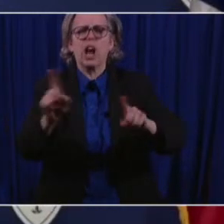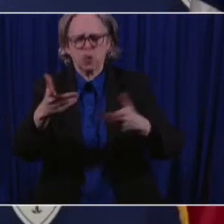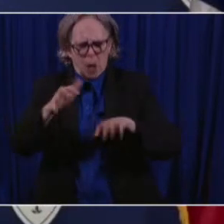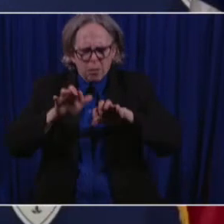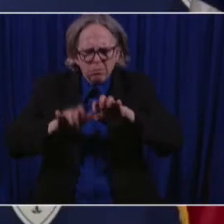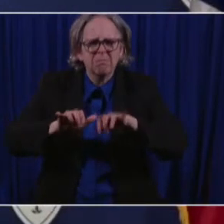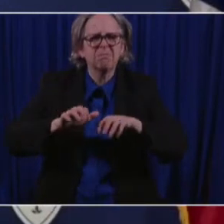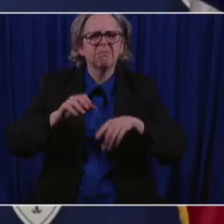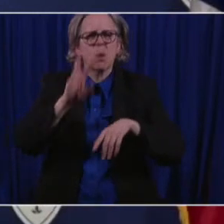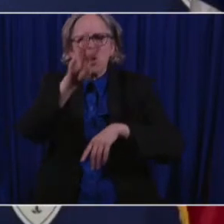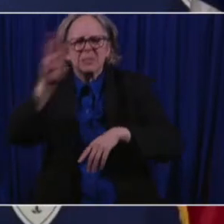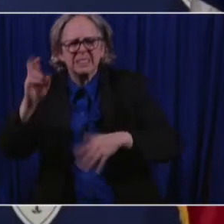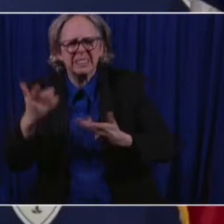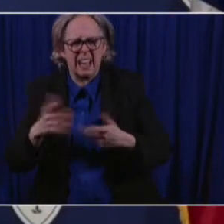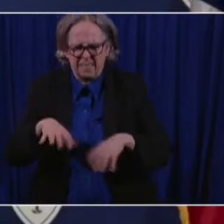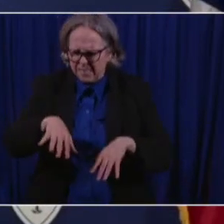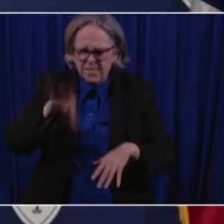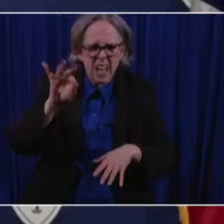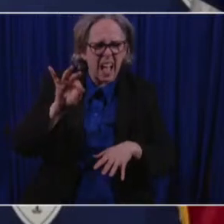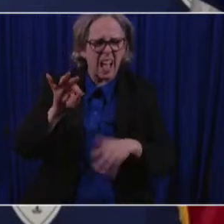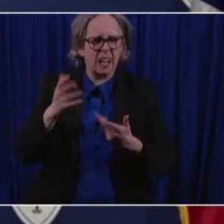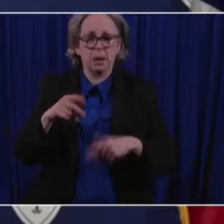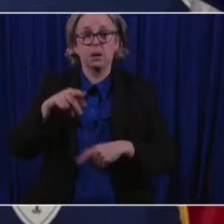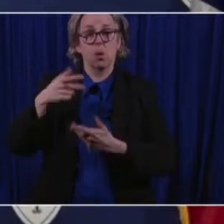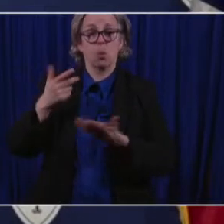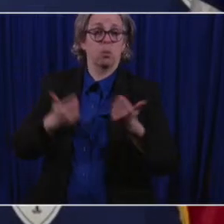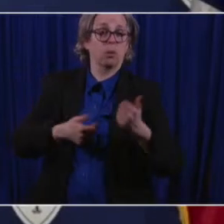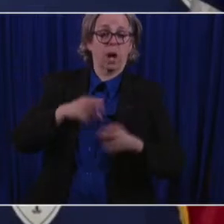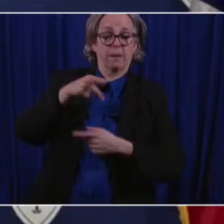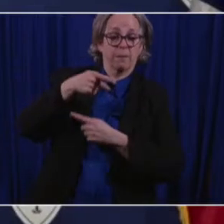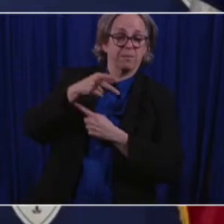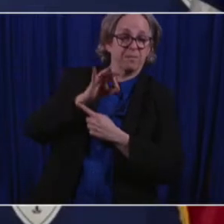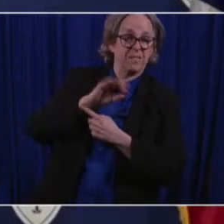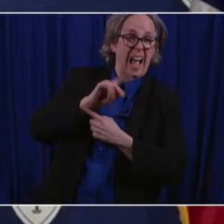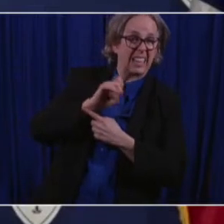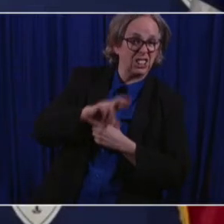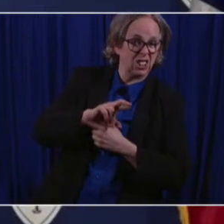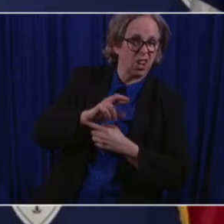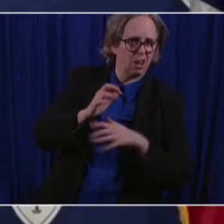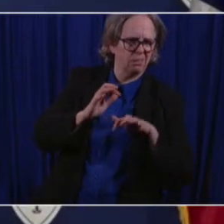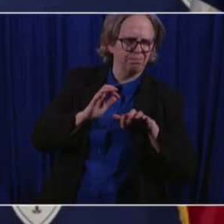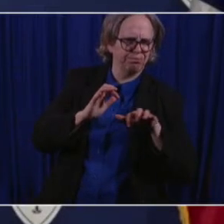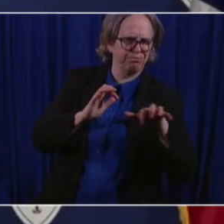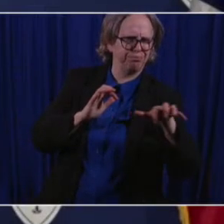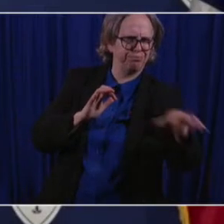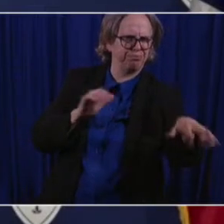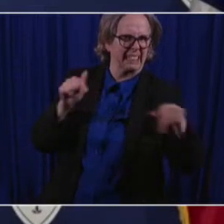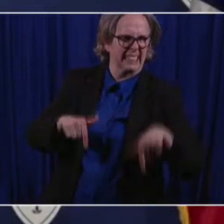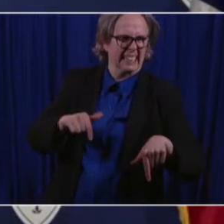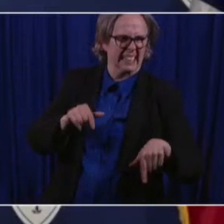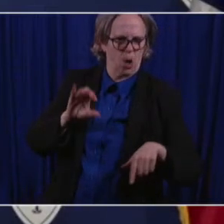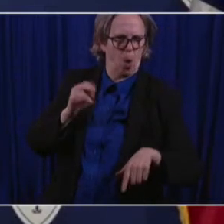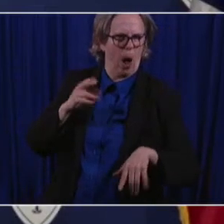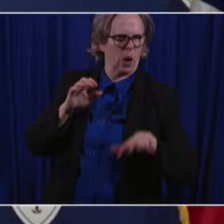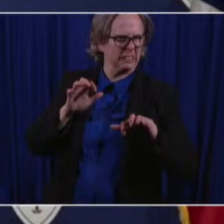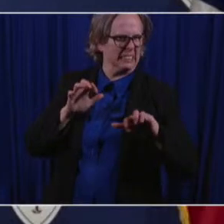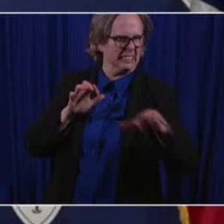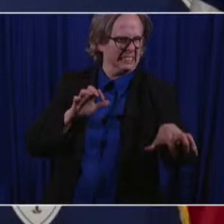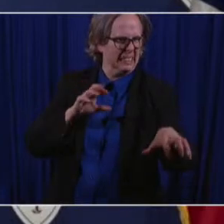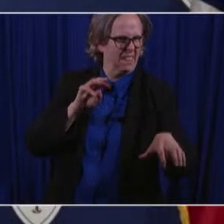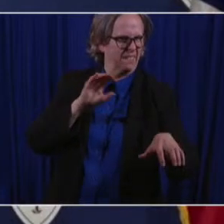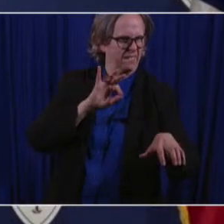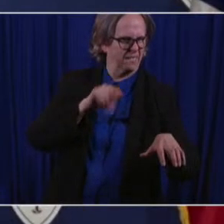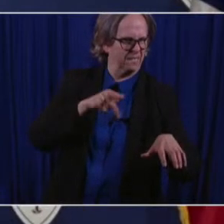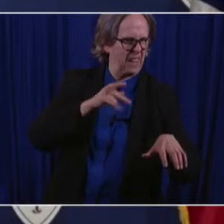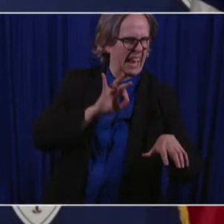find somebody that's got the Pfizer, and there's a lot of Pfizer out there, and there are a lot of openings of places that have Pfizer, you know, get your son, get your